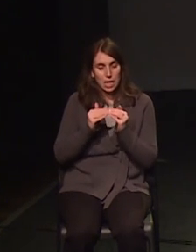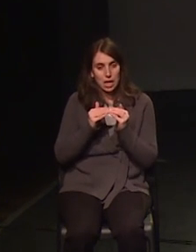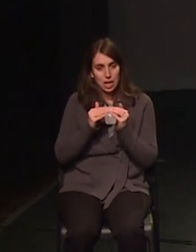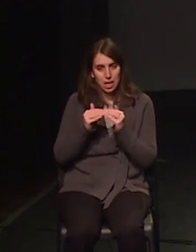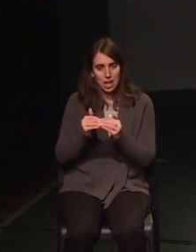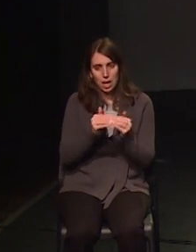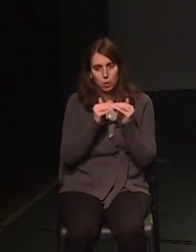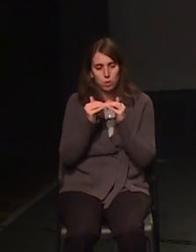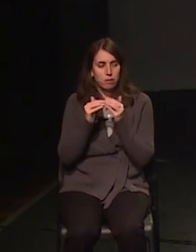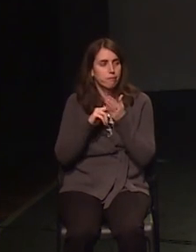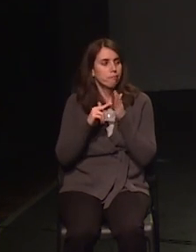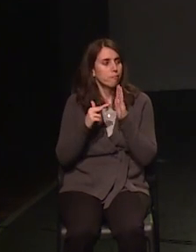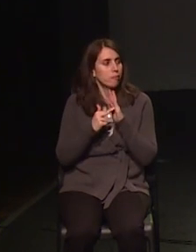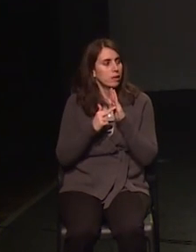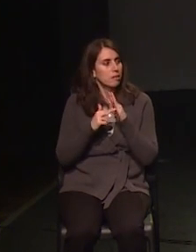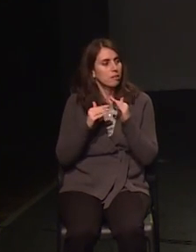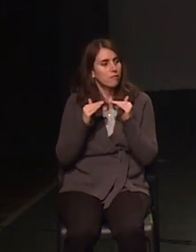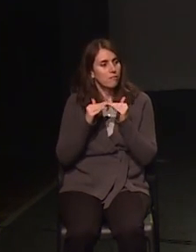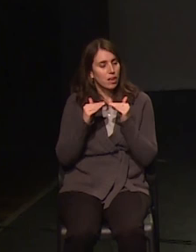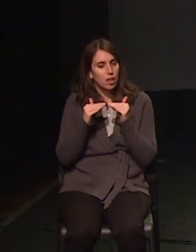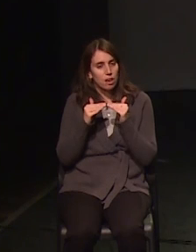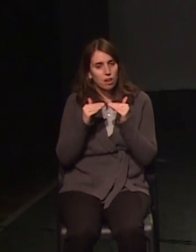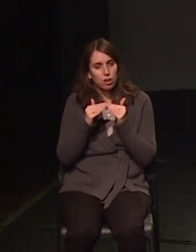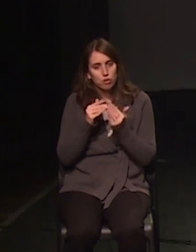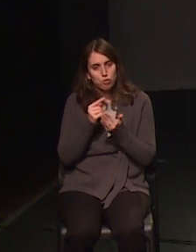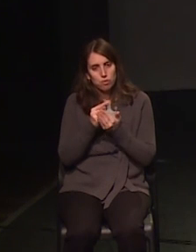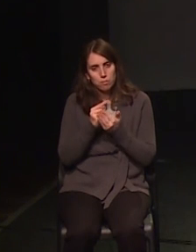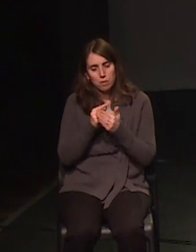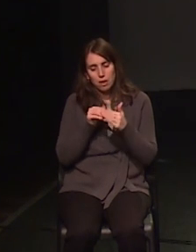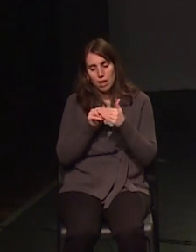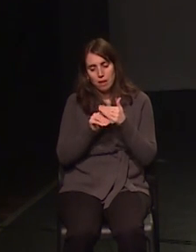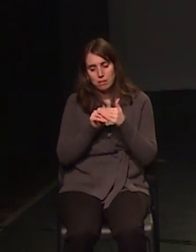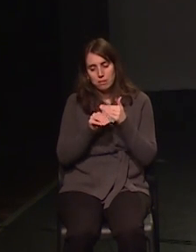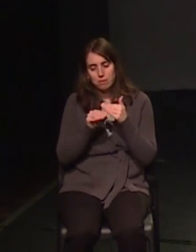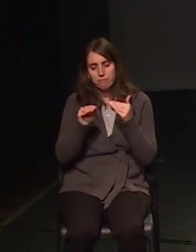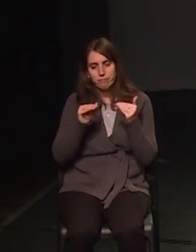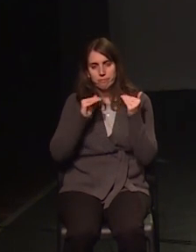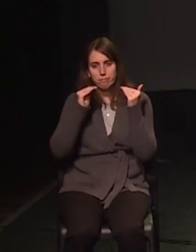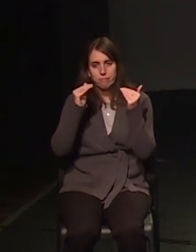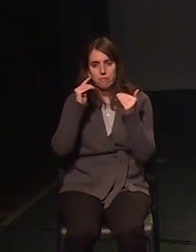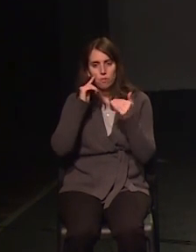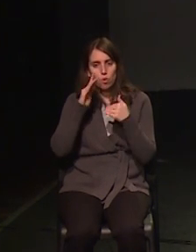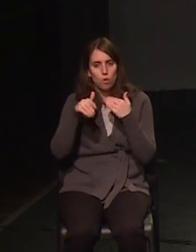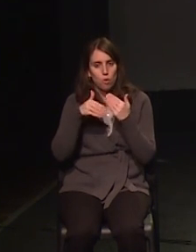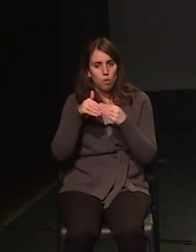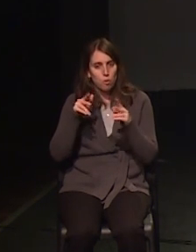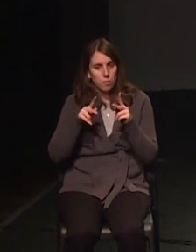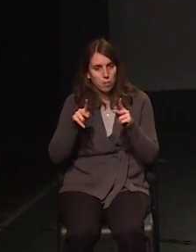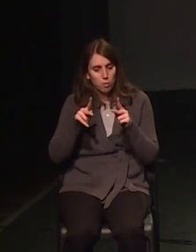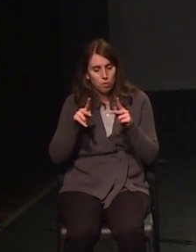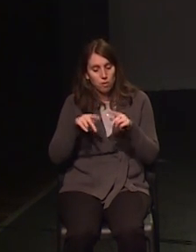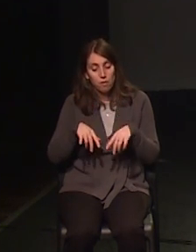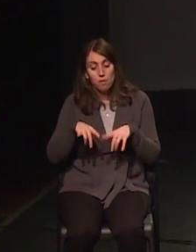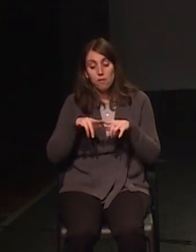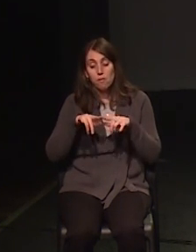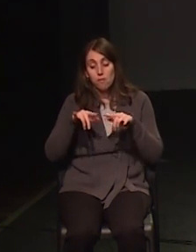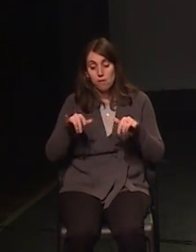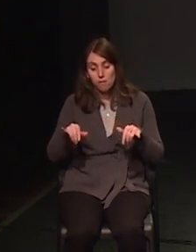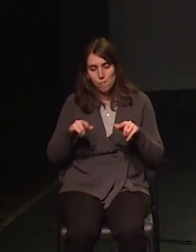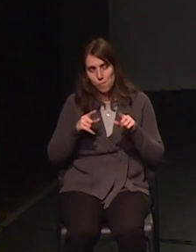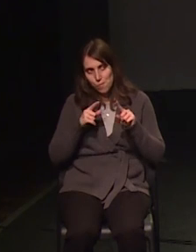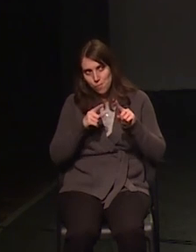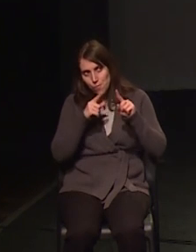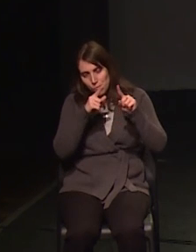fair treatment, access, opportunity, and advancement for all people, while at the same time striving to identify